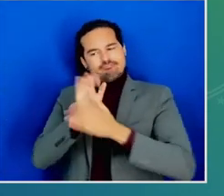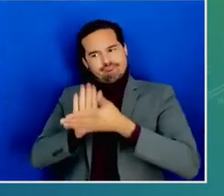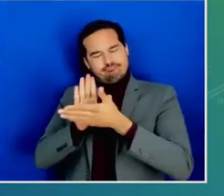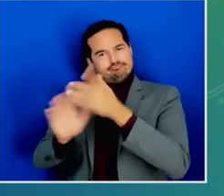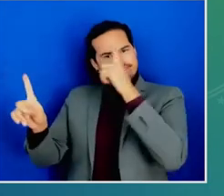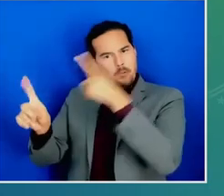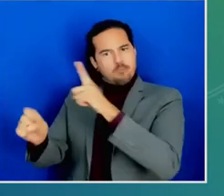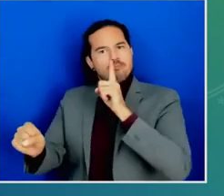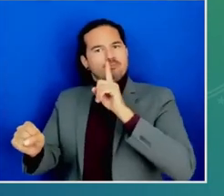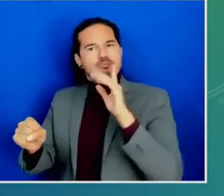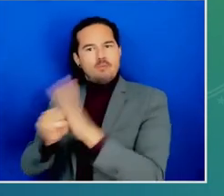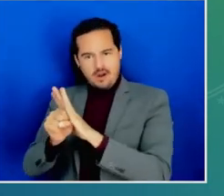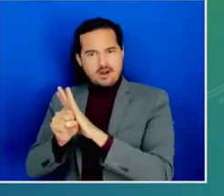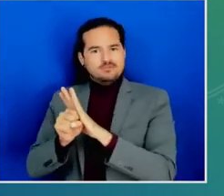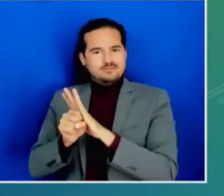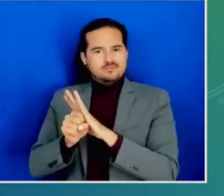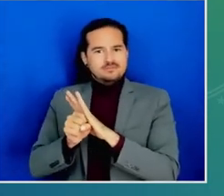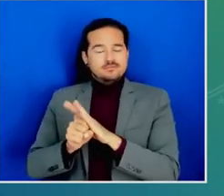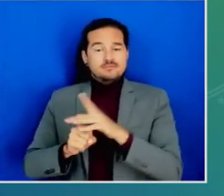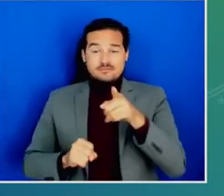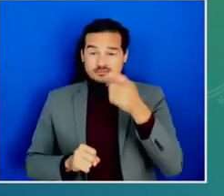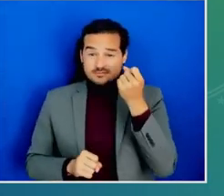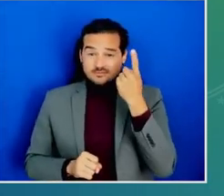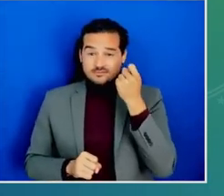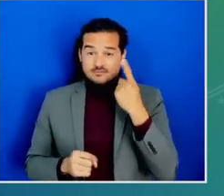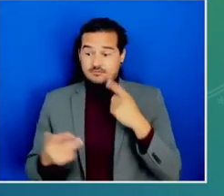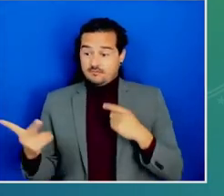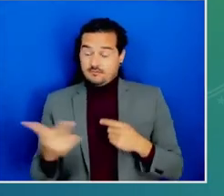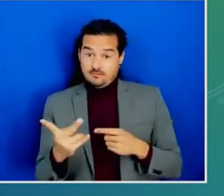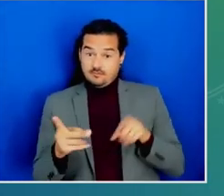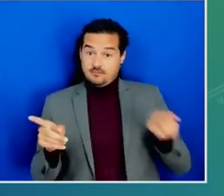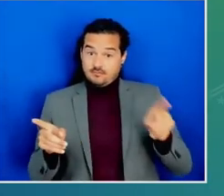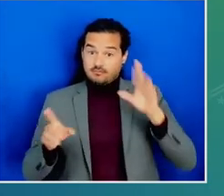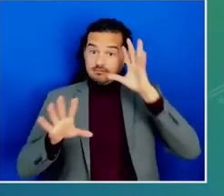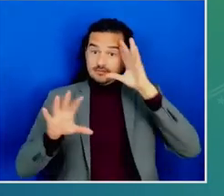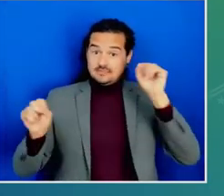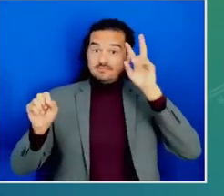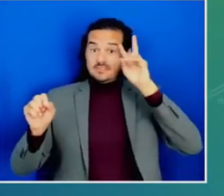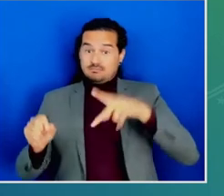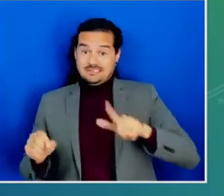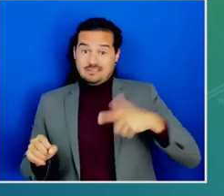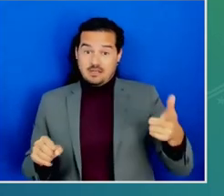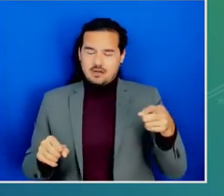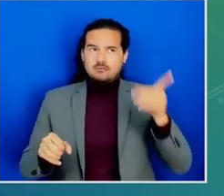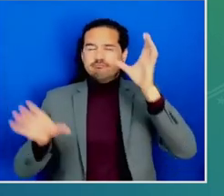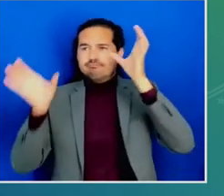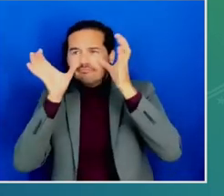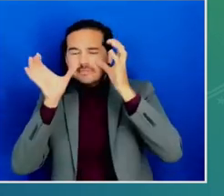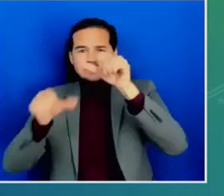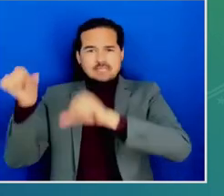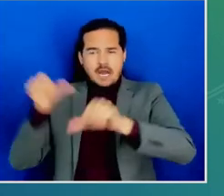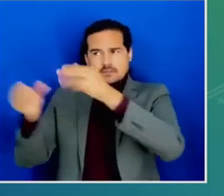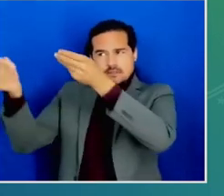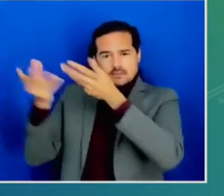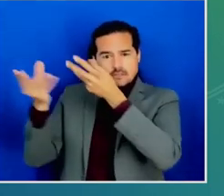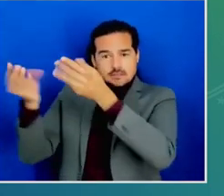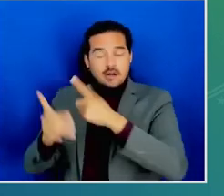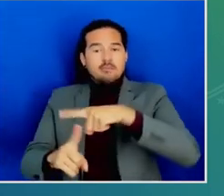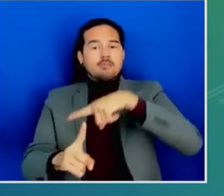that we face, not only by listening to the science, but also by invigorating the